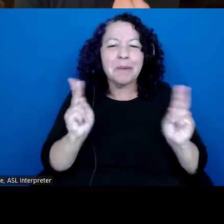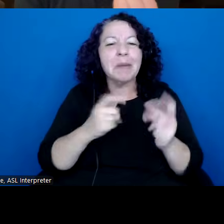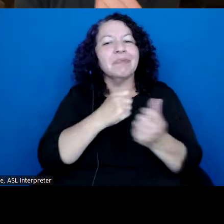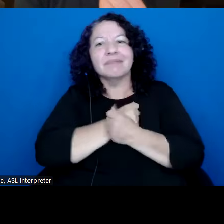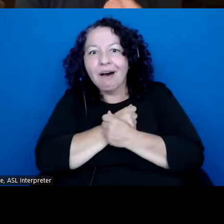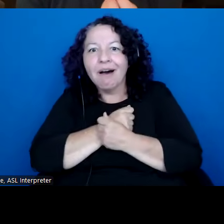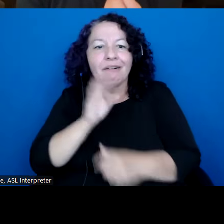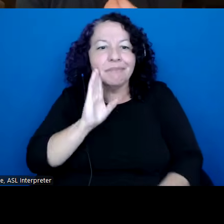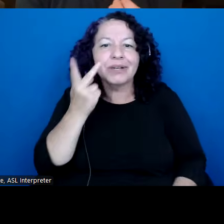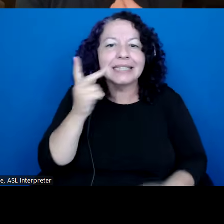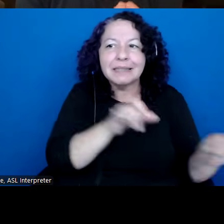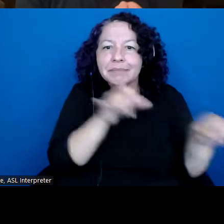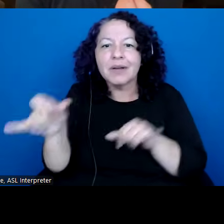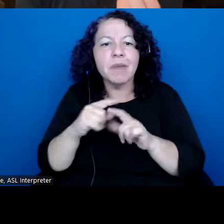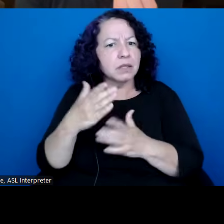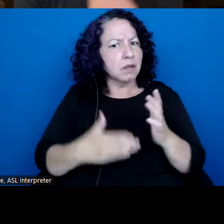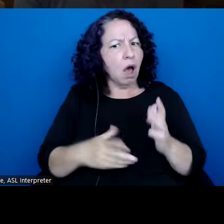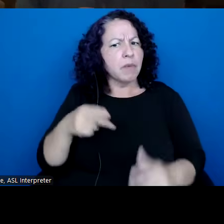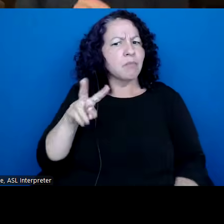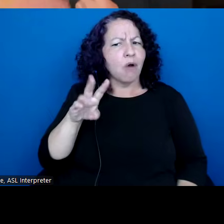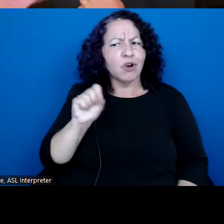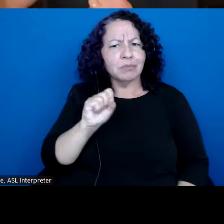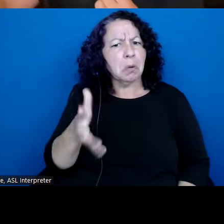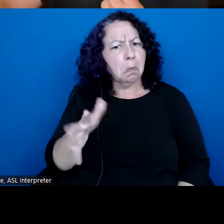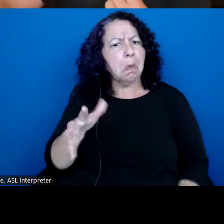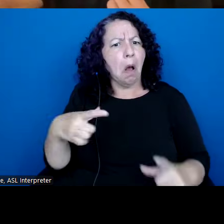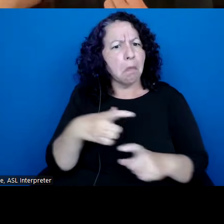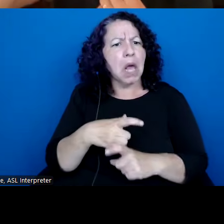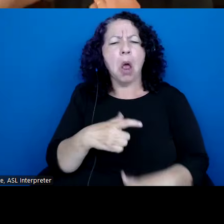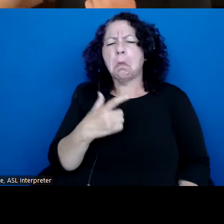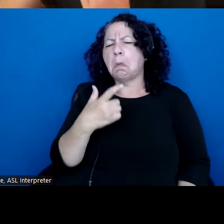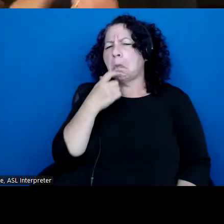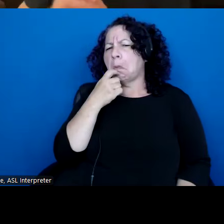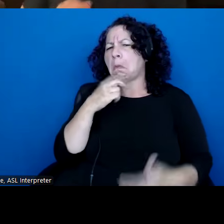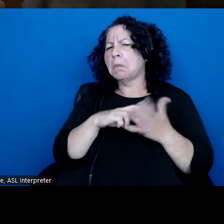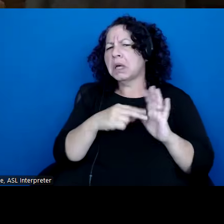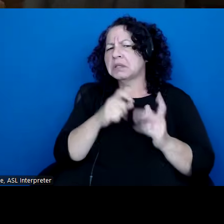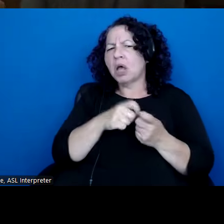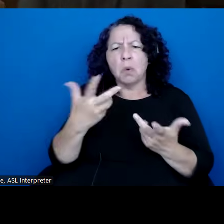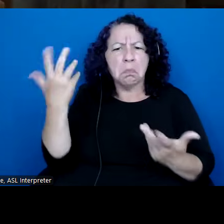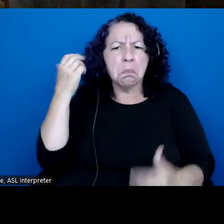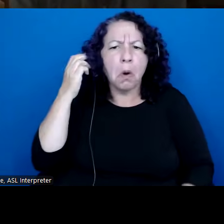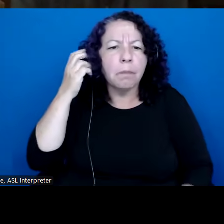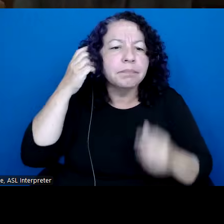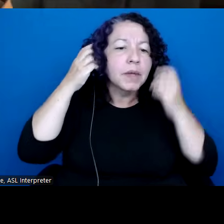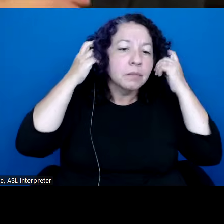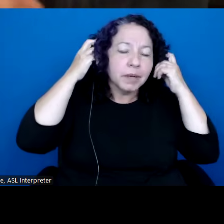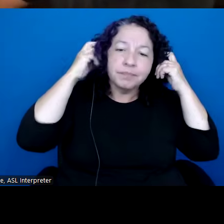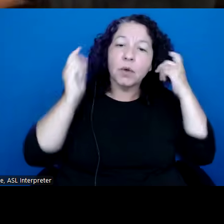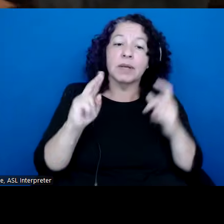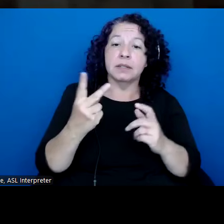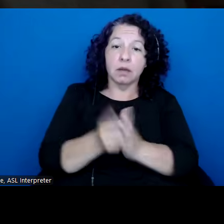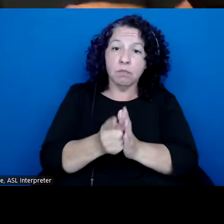but then also some of the proverbs are pretty perplexing. In any case, let's move on to our second moment, a brewer